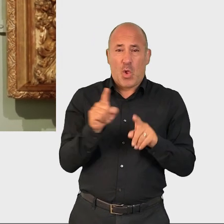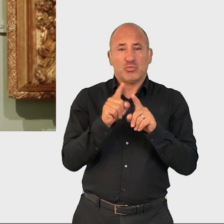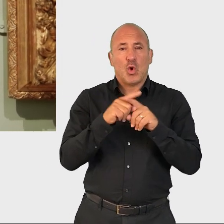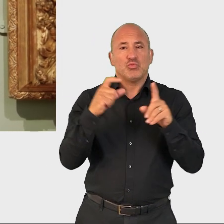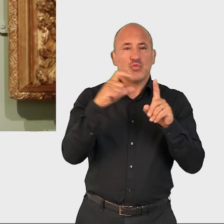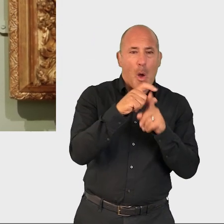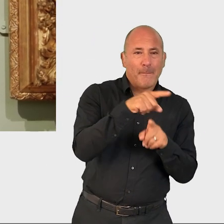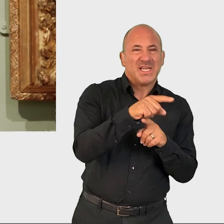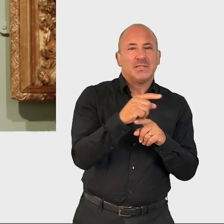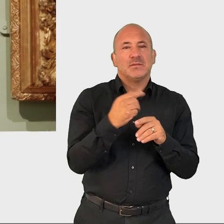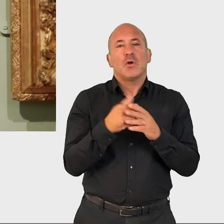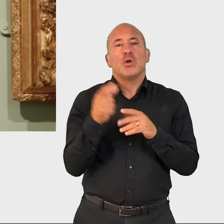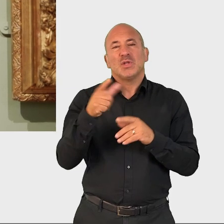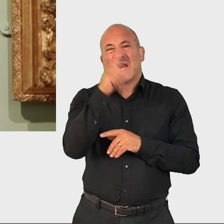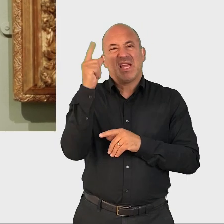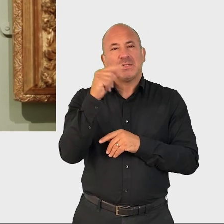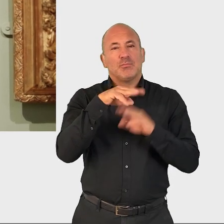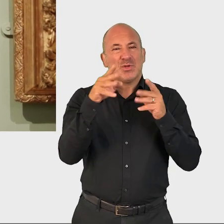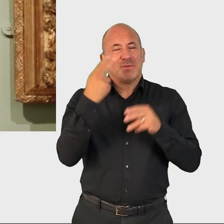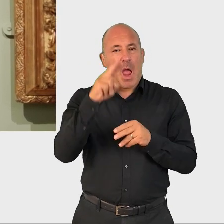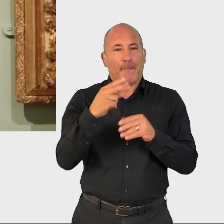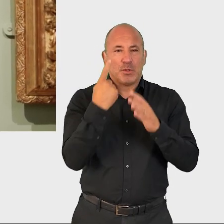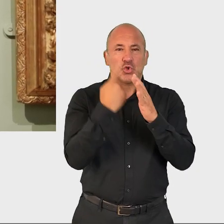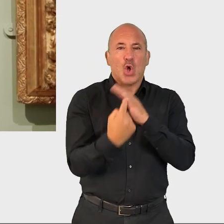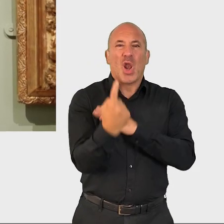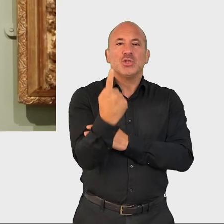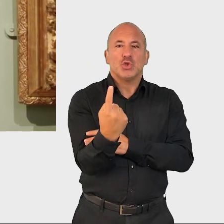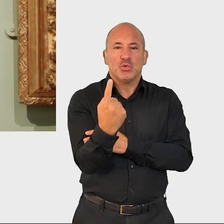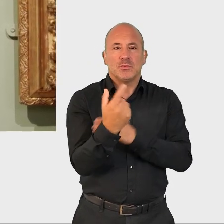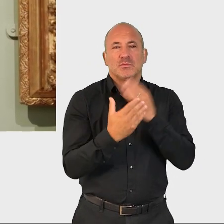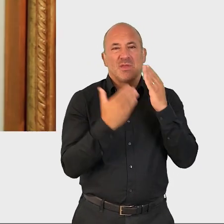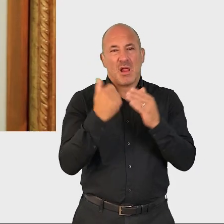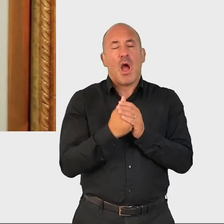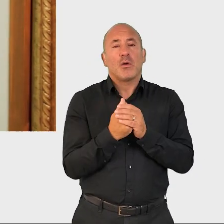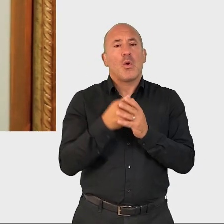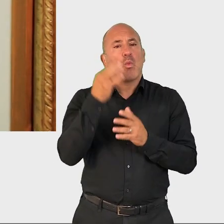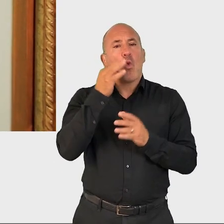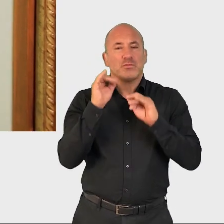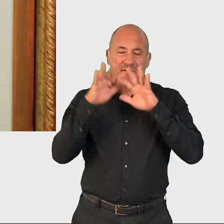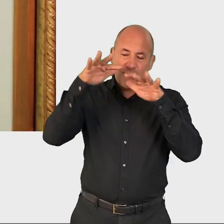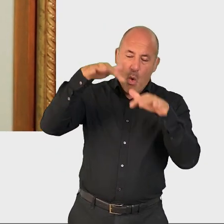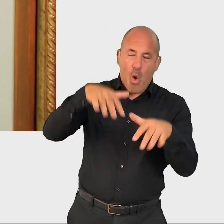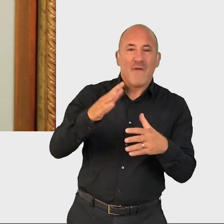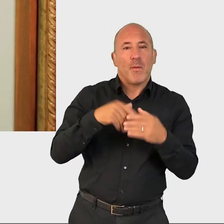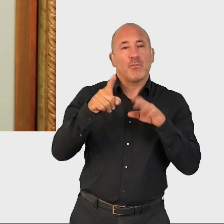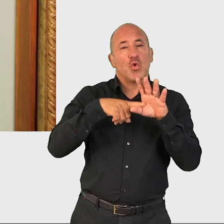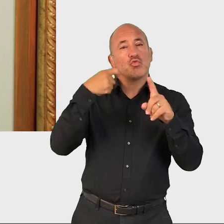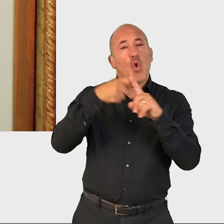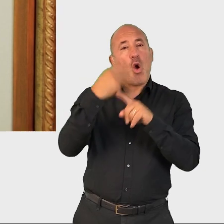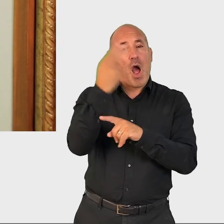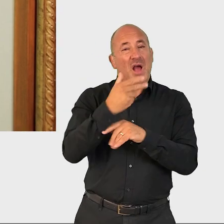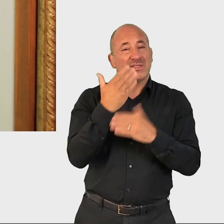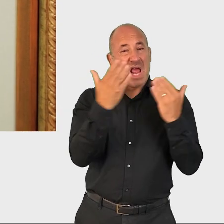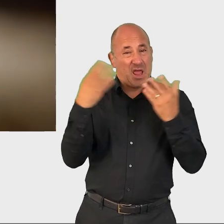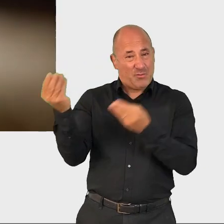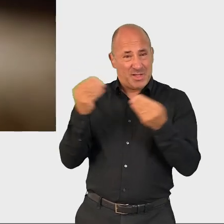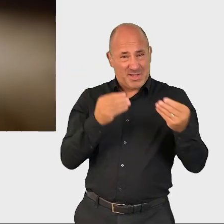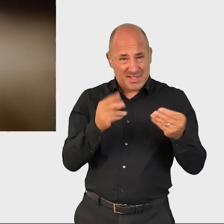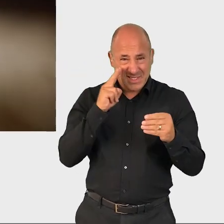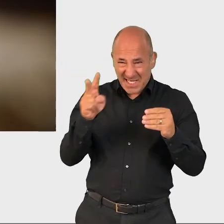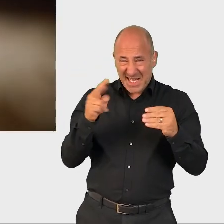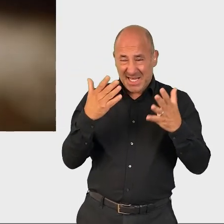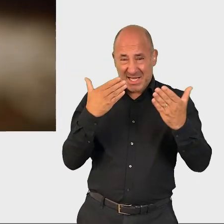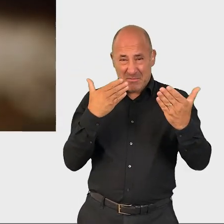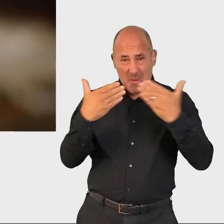Corot are d'Aubigny's Solitude from Leeds Museums and Galleries and Waterfall from York Art Gallery,